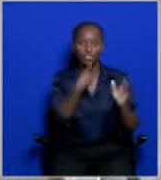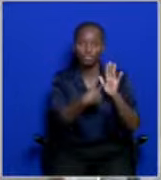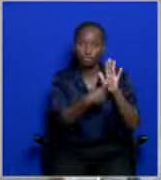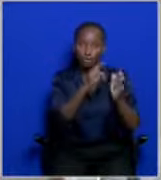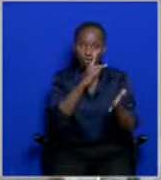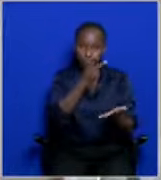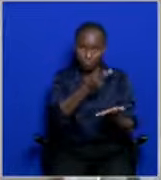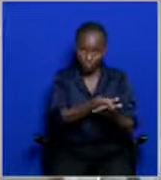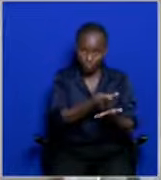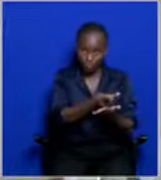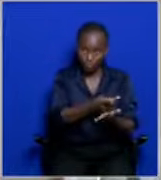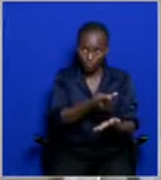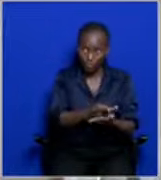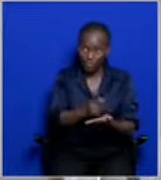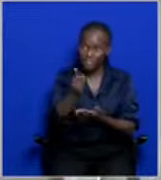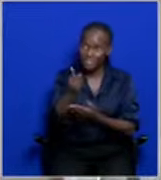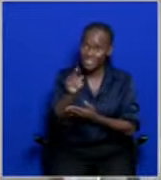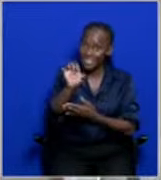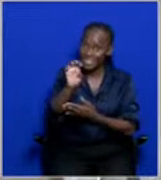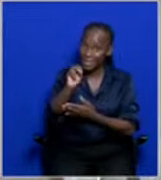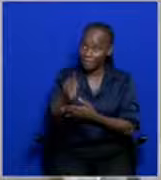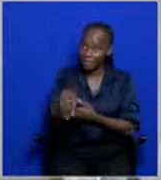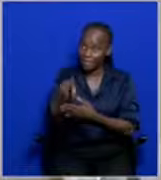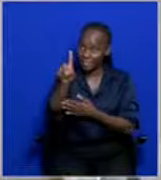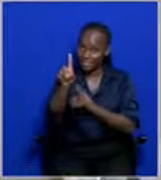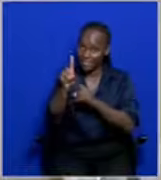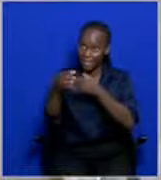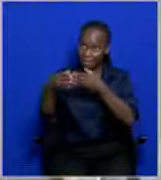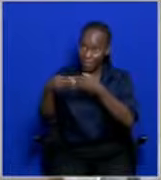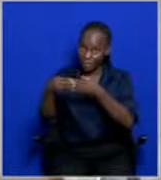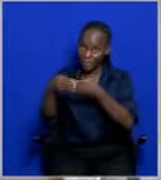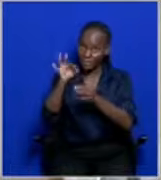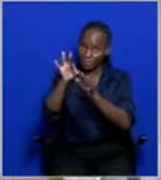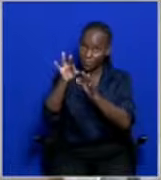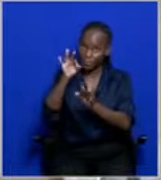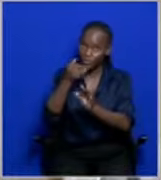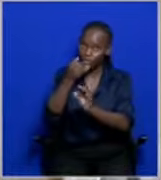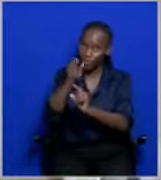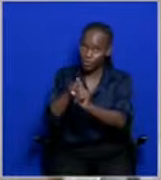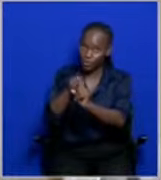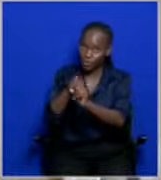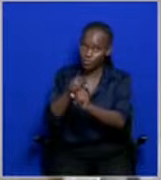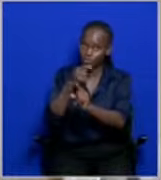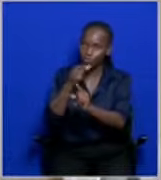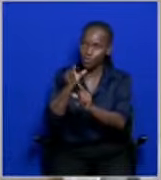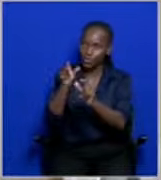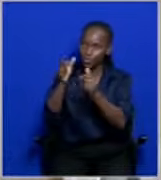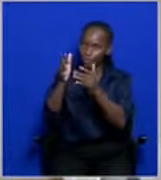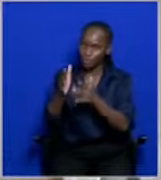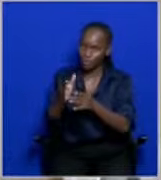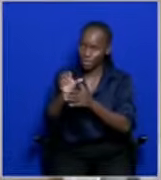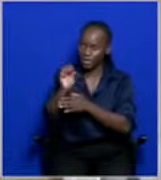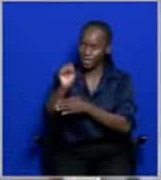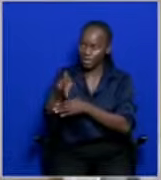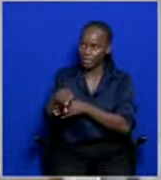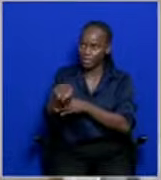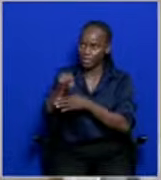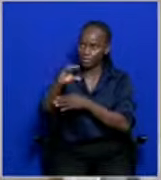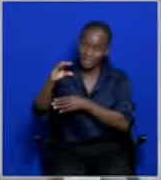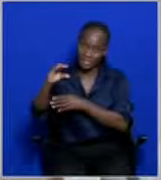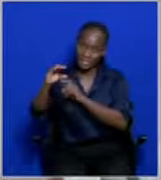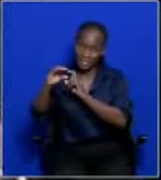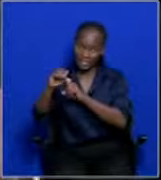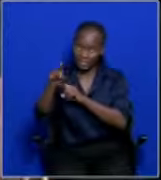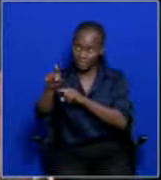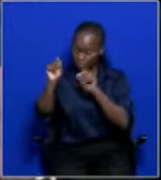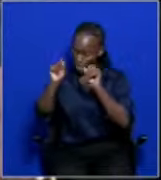instance, Commissioner Spies, because this is your communication with Commissioner Spies, became aware of this